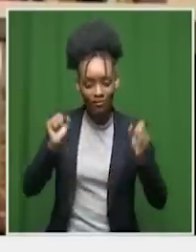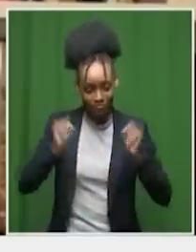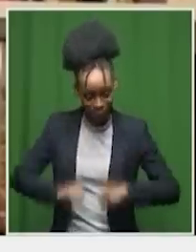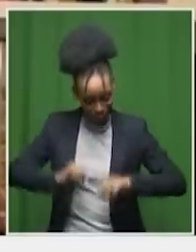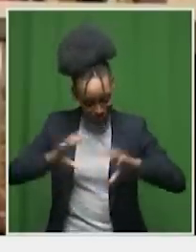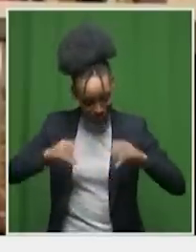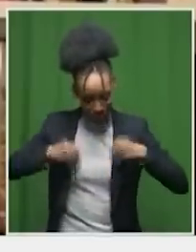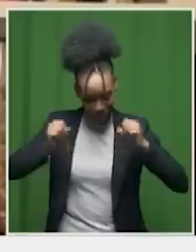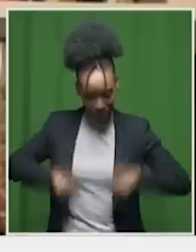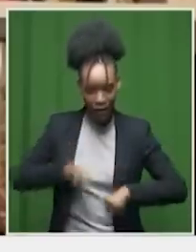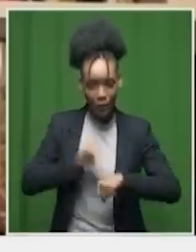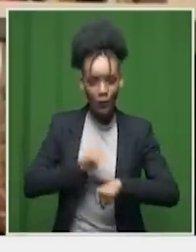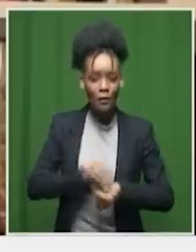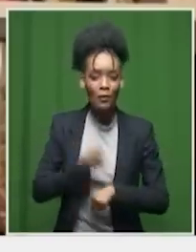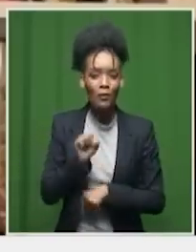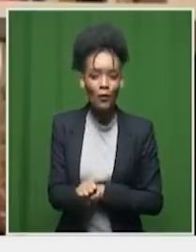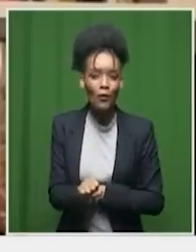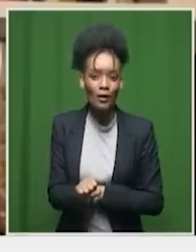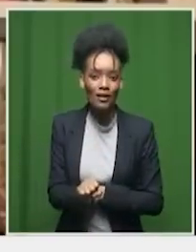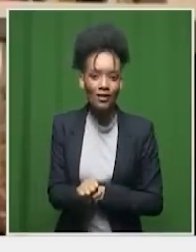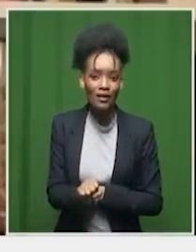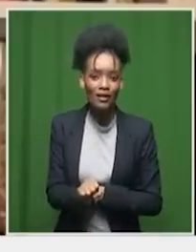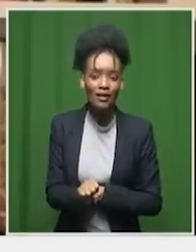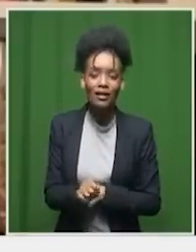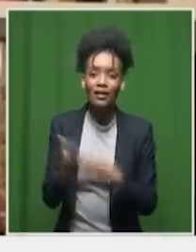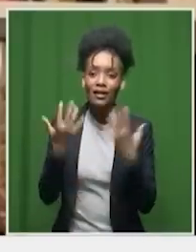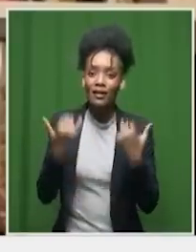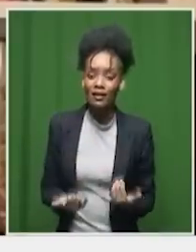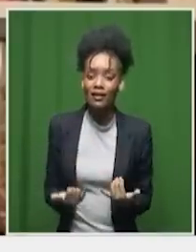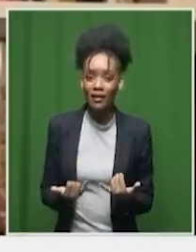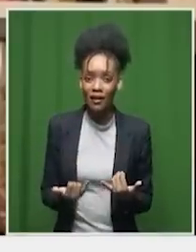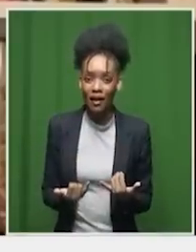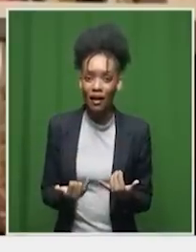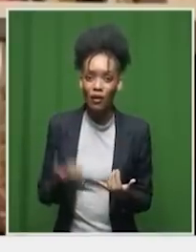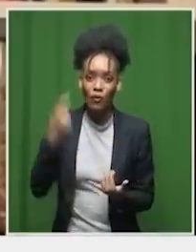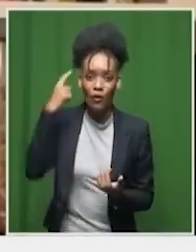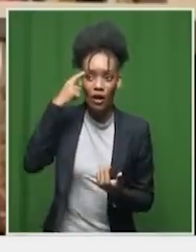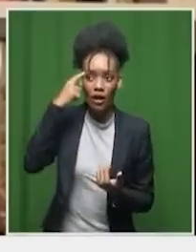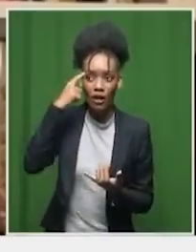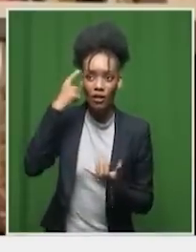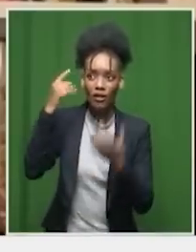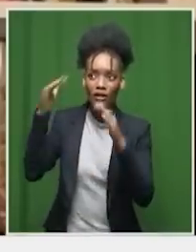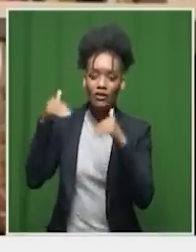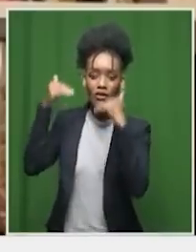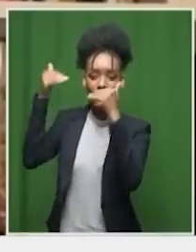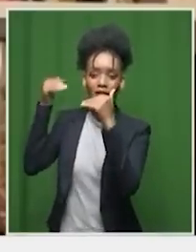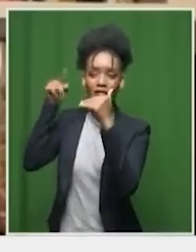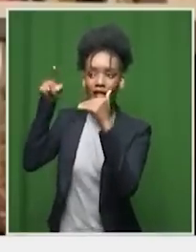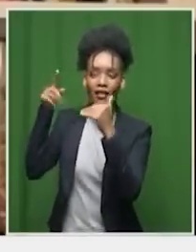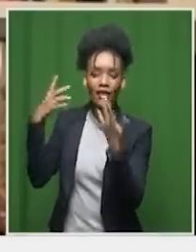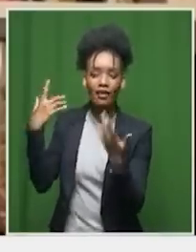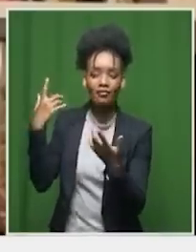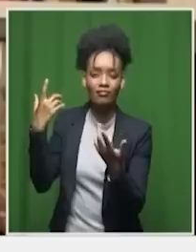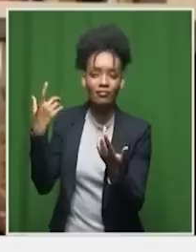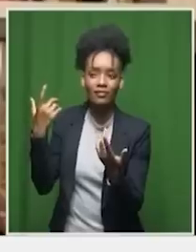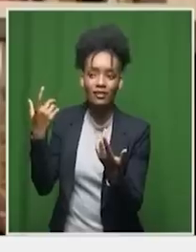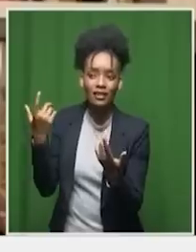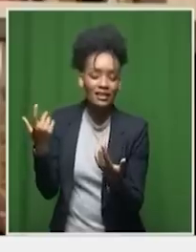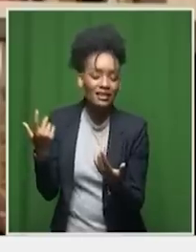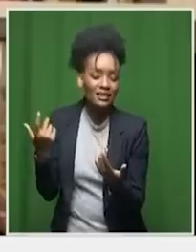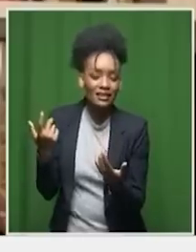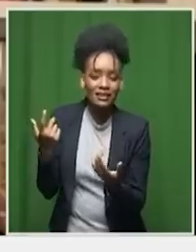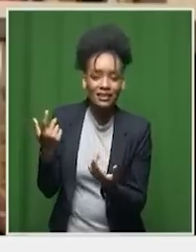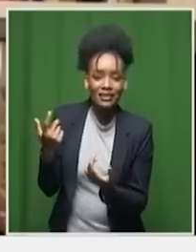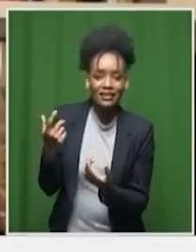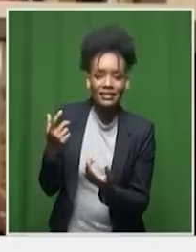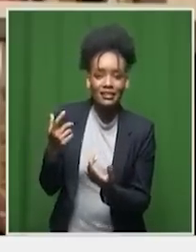of denying it. And at the moment, I think the current executive is still in a denial phase. They think, it's not so